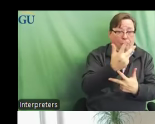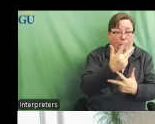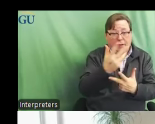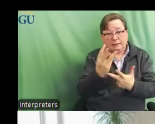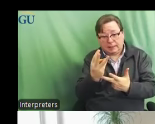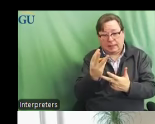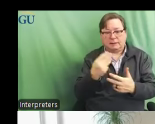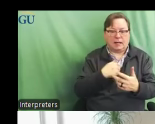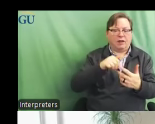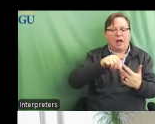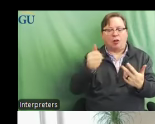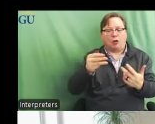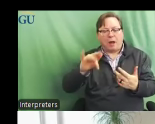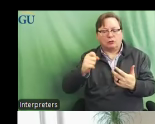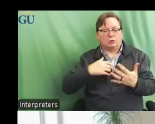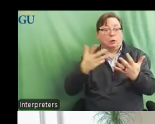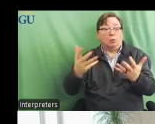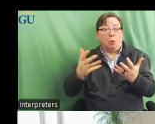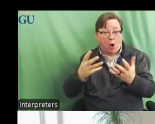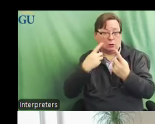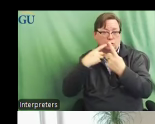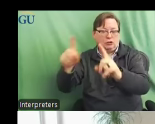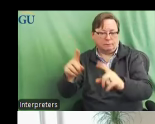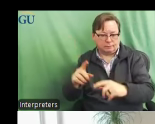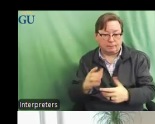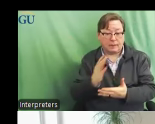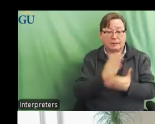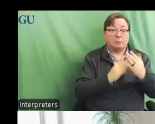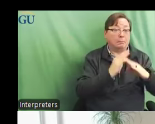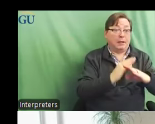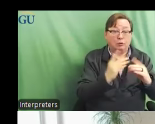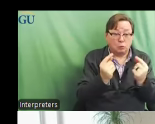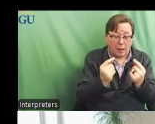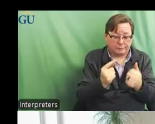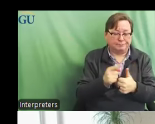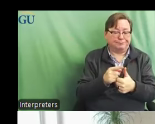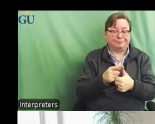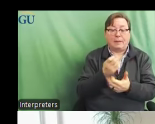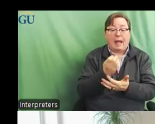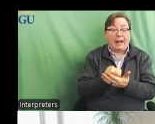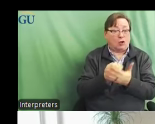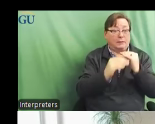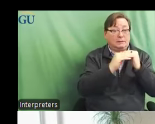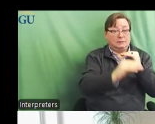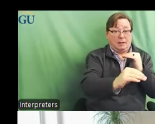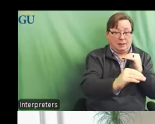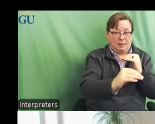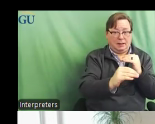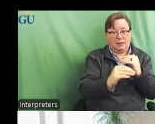achieve. Some of the barriers that are reported are economic stability, which can